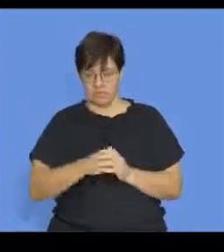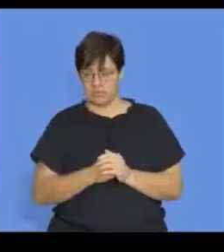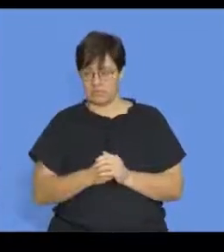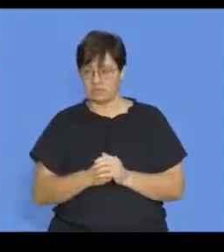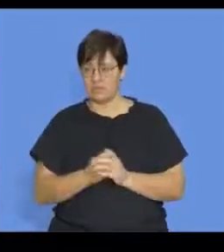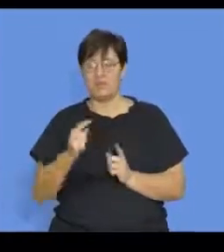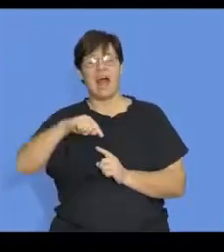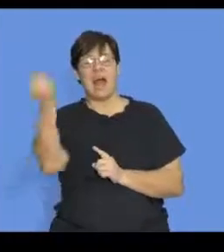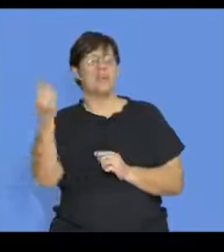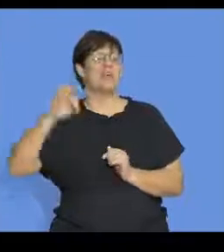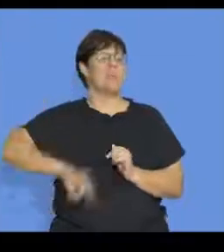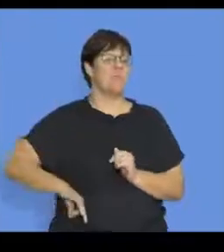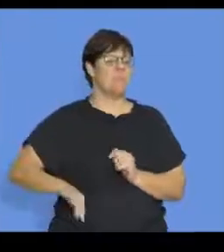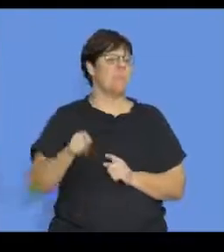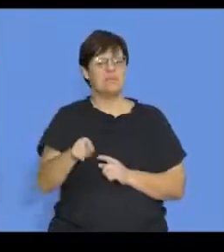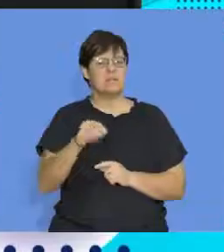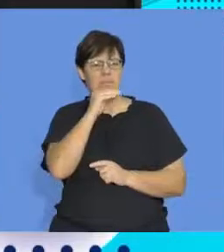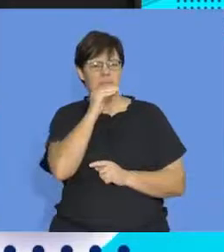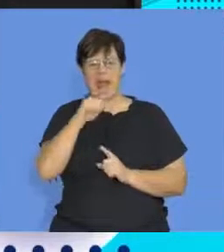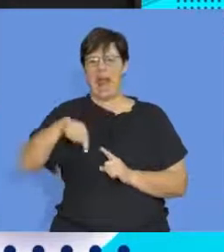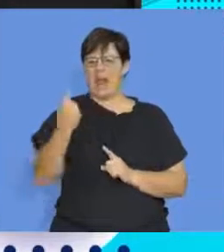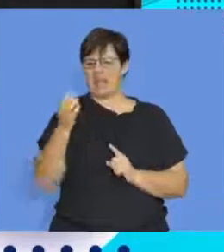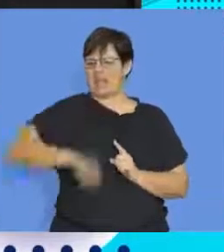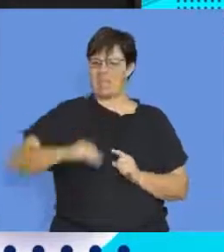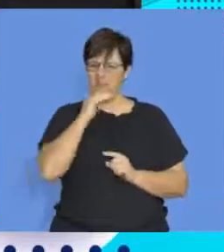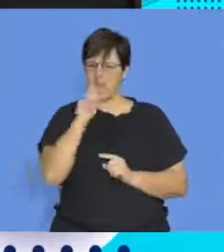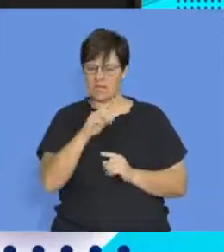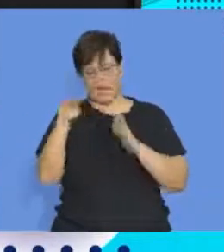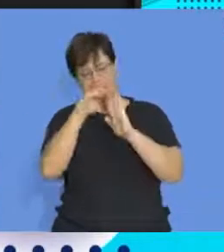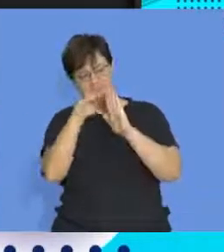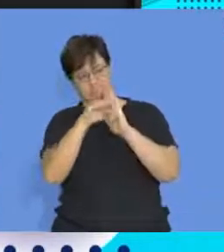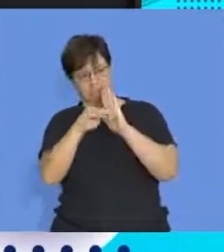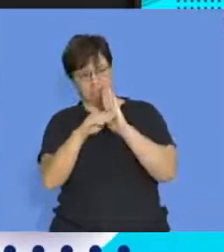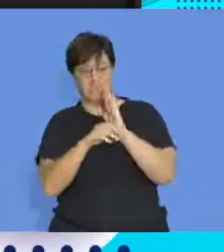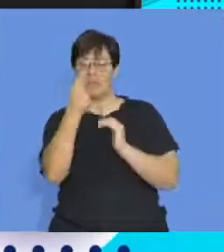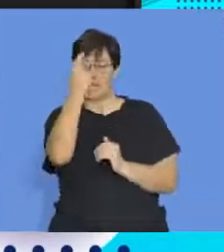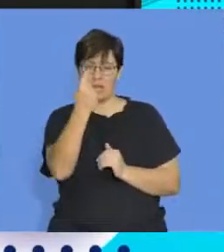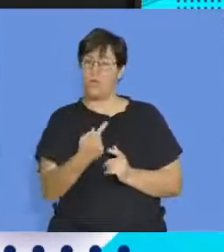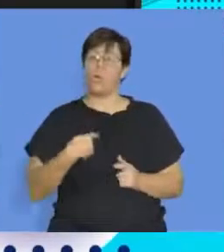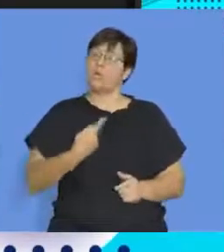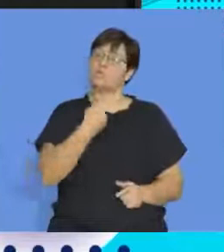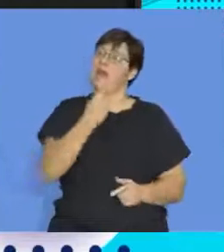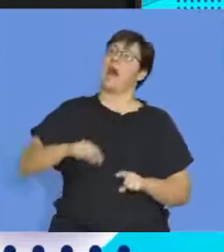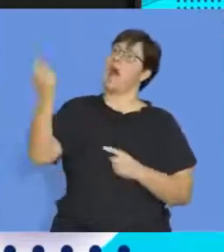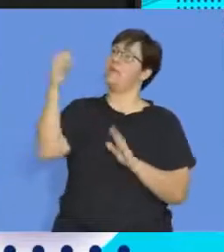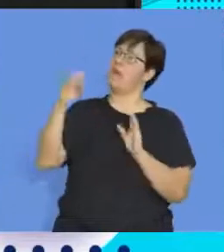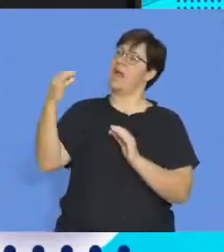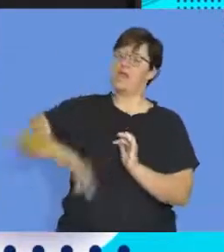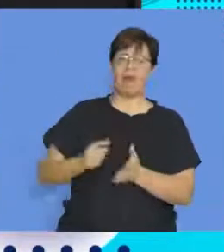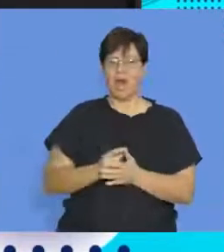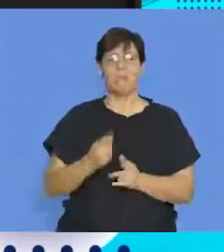written other income, guys. But remember, when we say other income, you've got to list each income. Interest